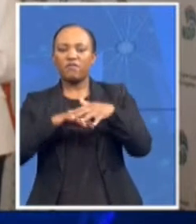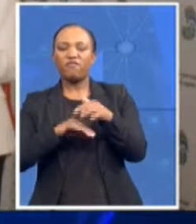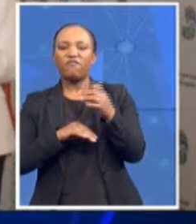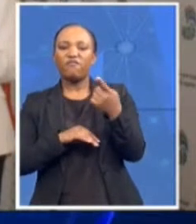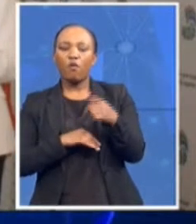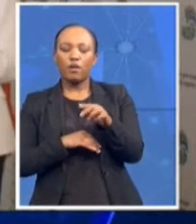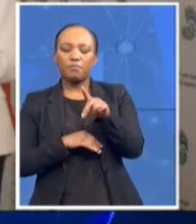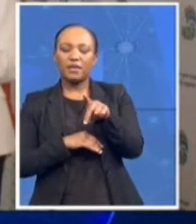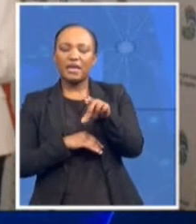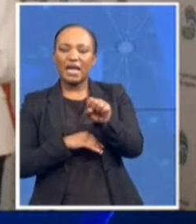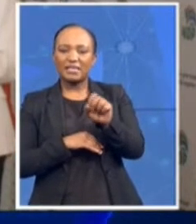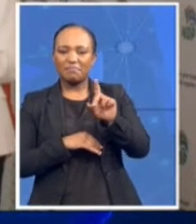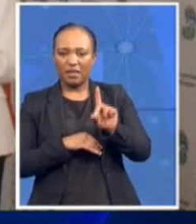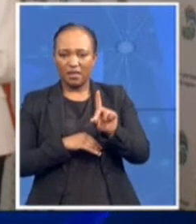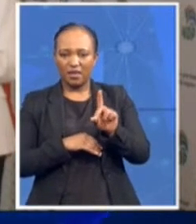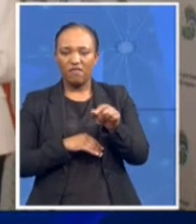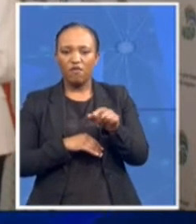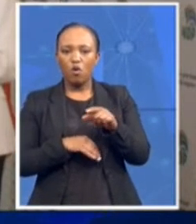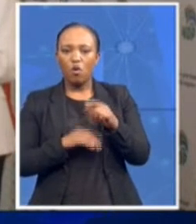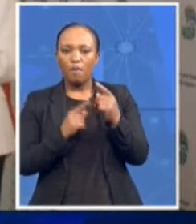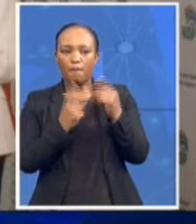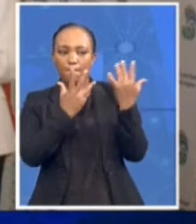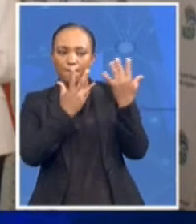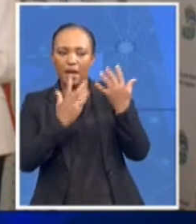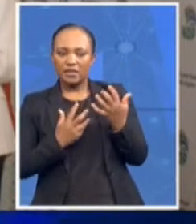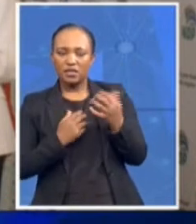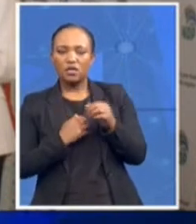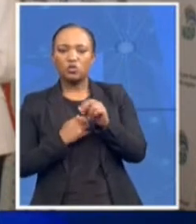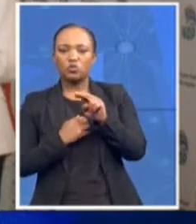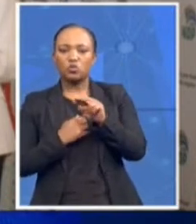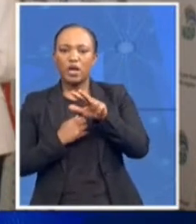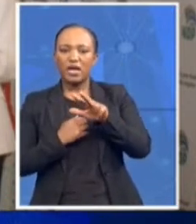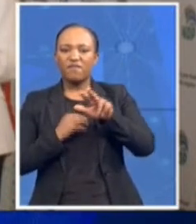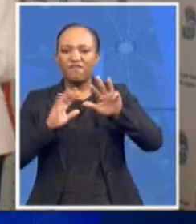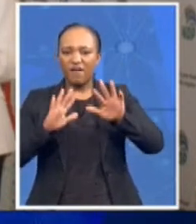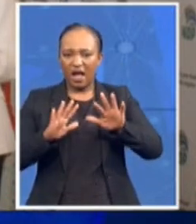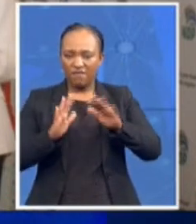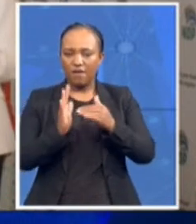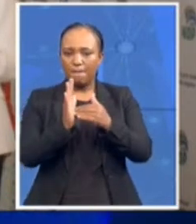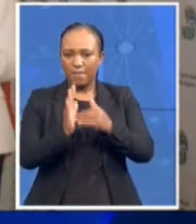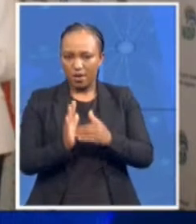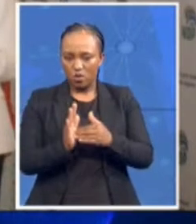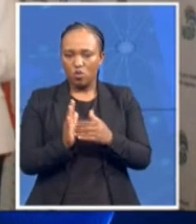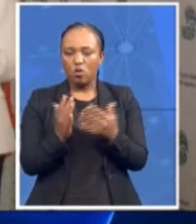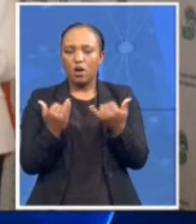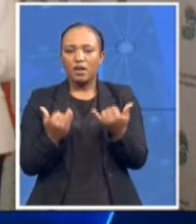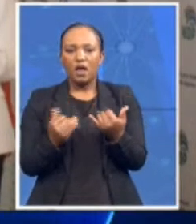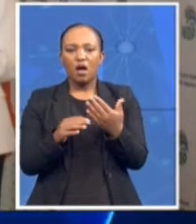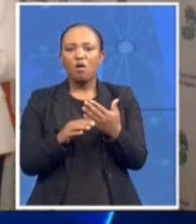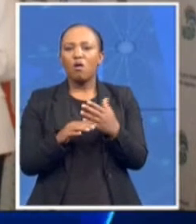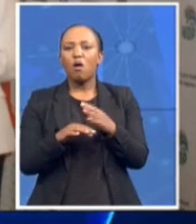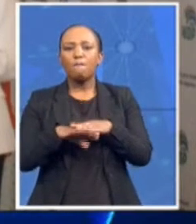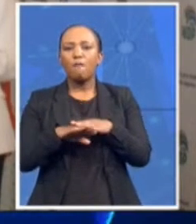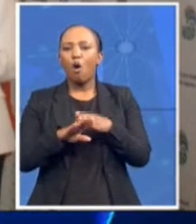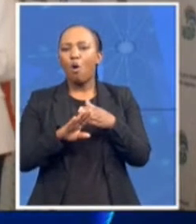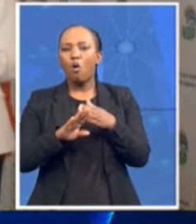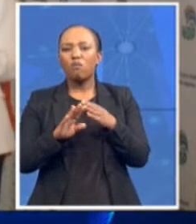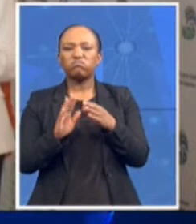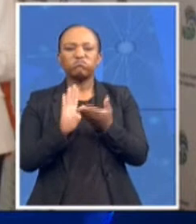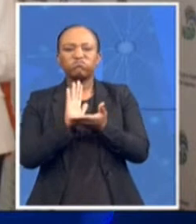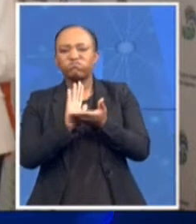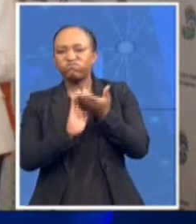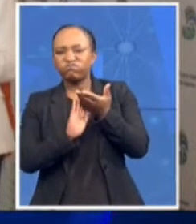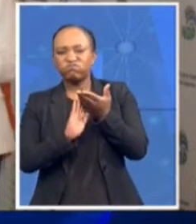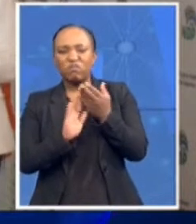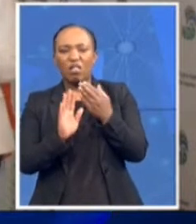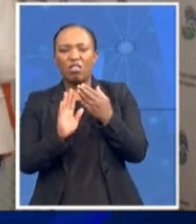of 285 million, resulting in overcommitment amount of 637 million,